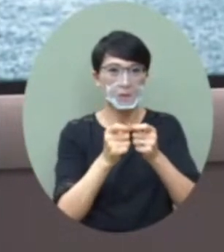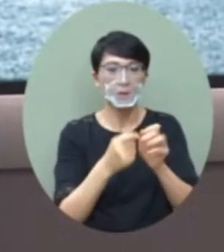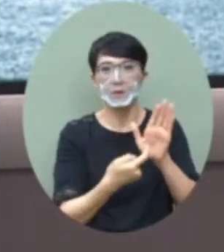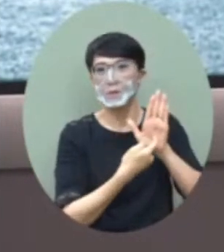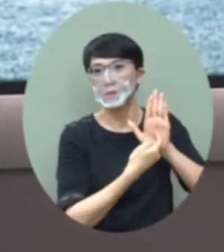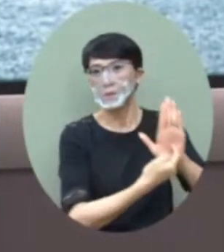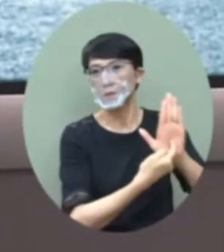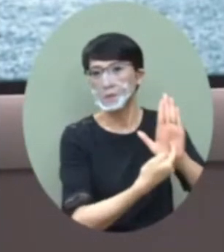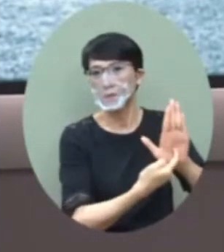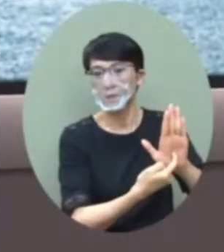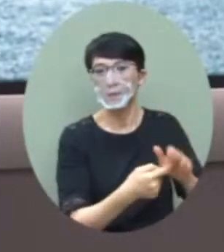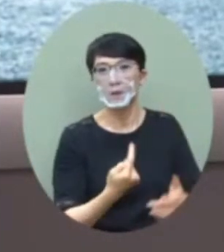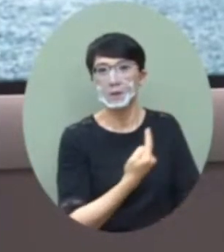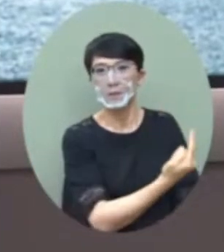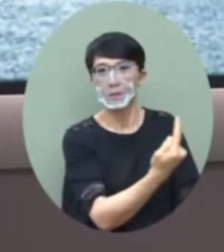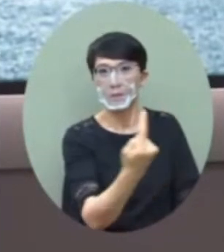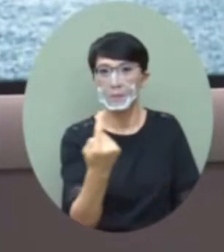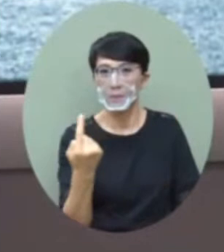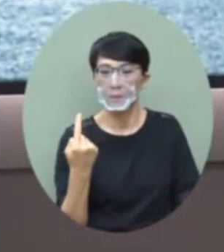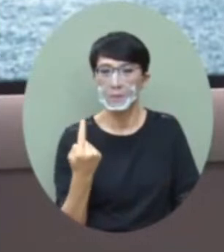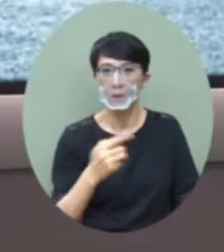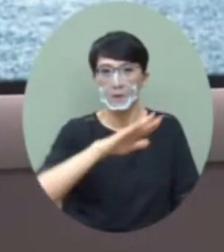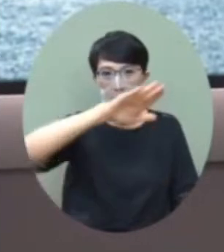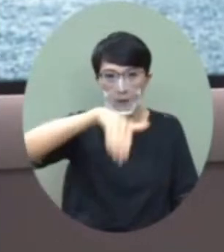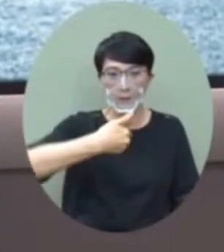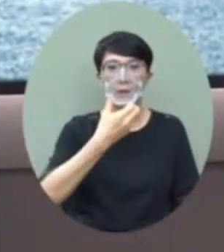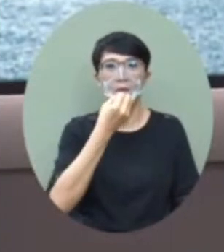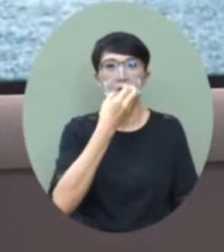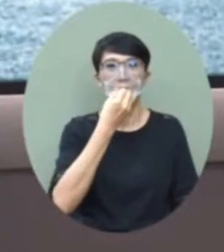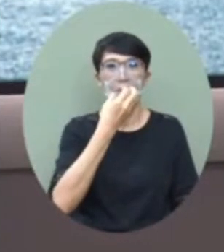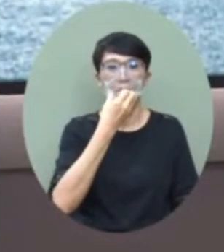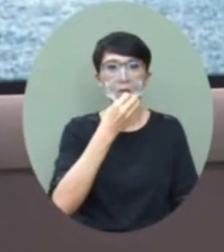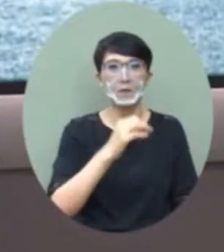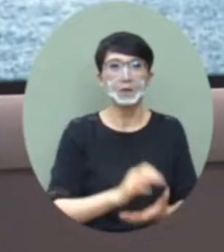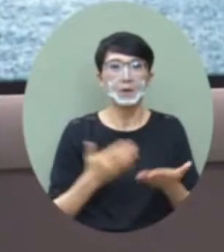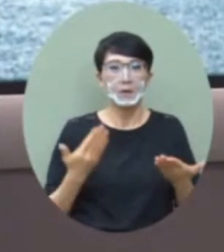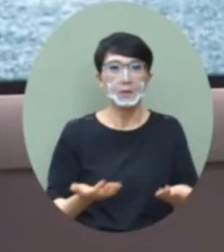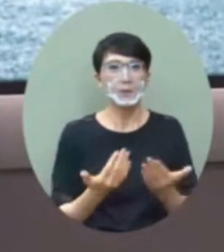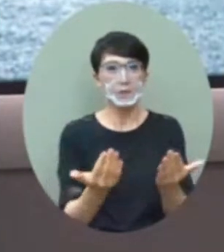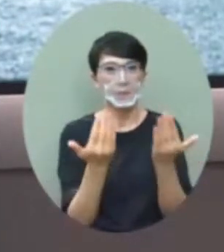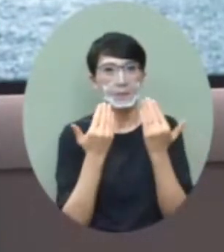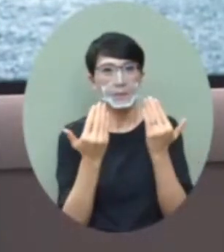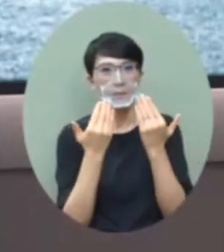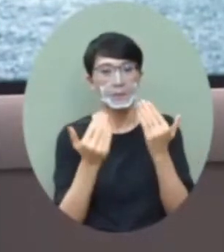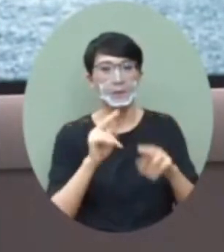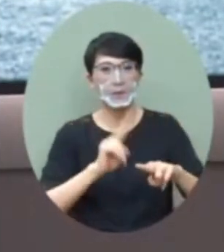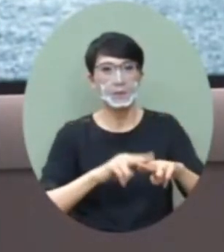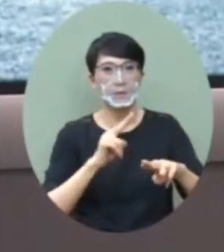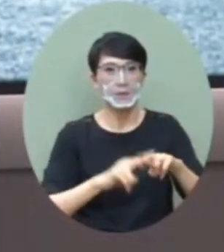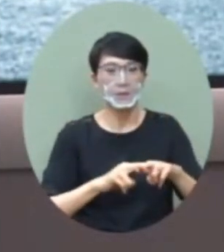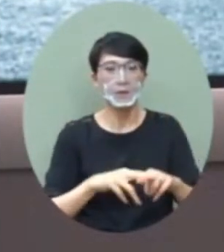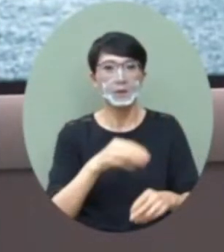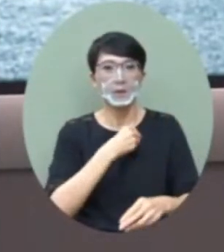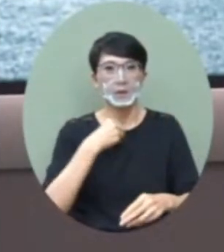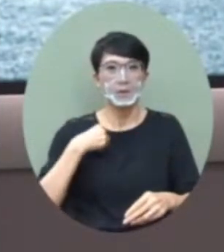were elite healthcare professionals in the mainland, so the public could be reassured.